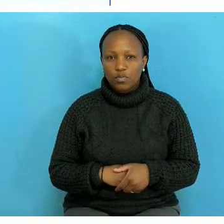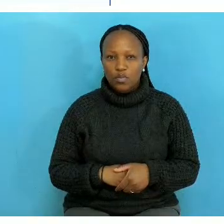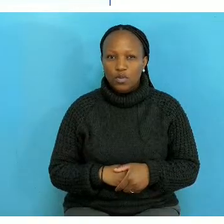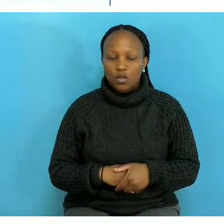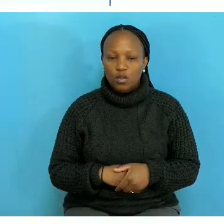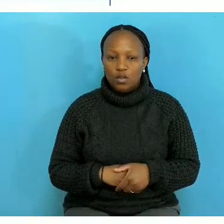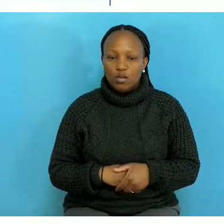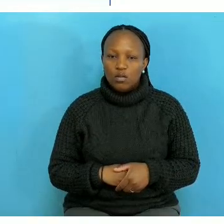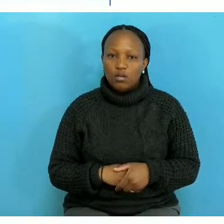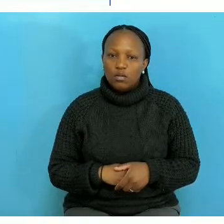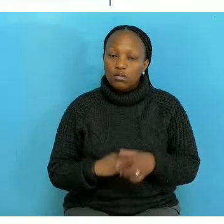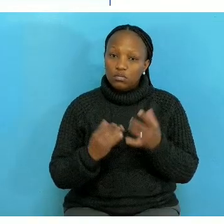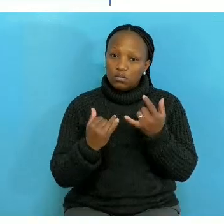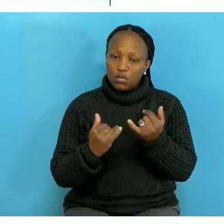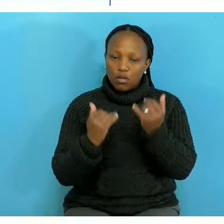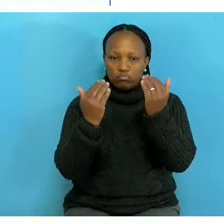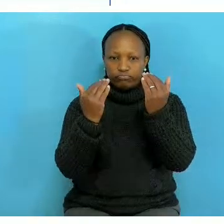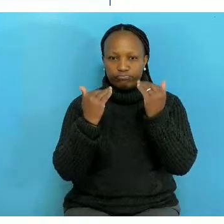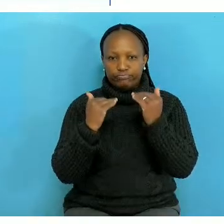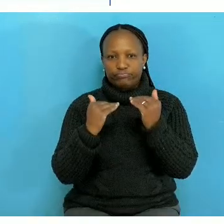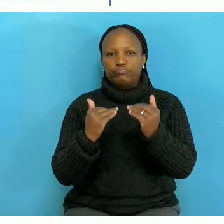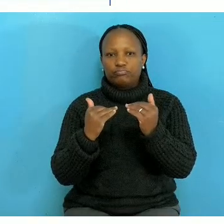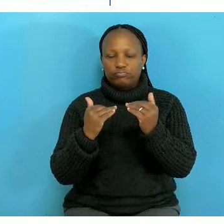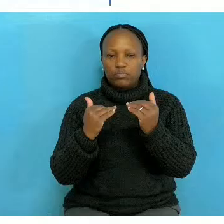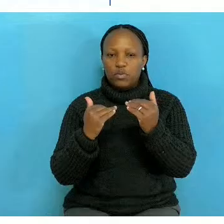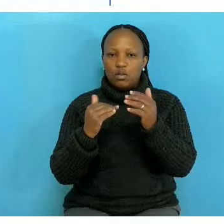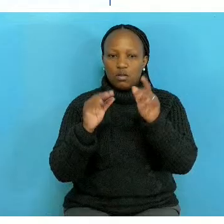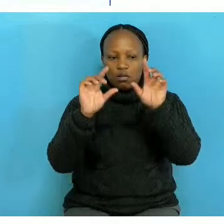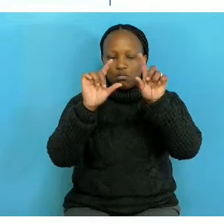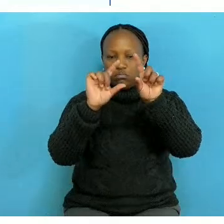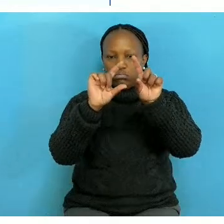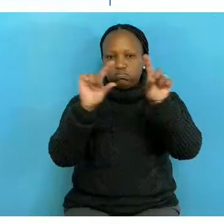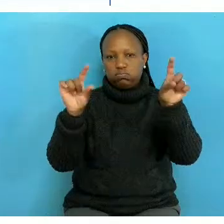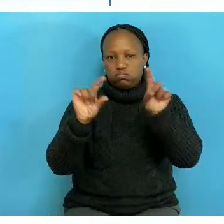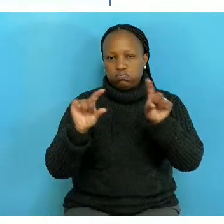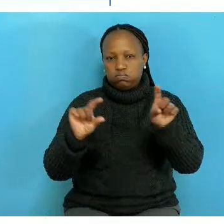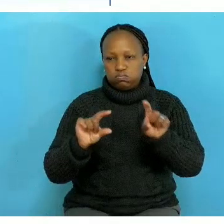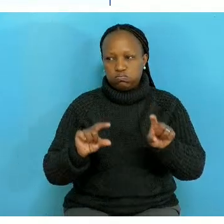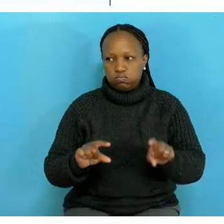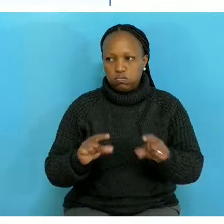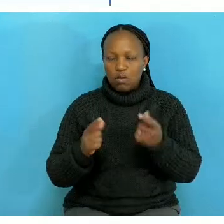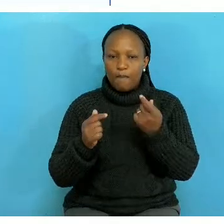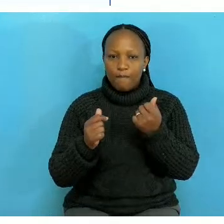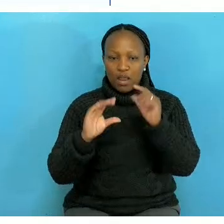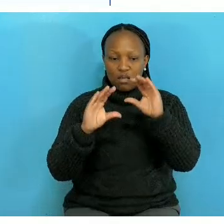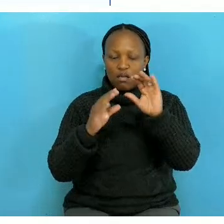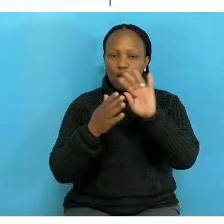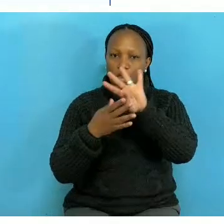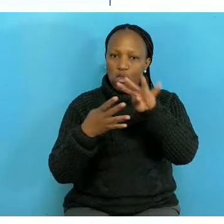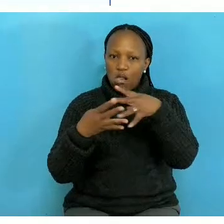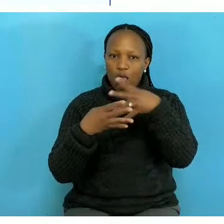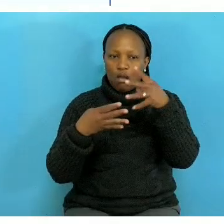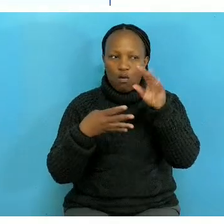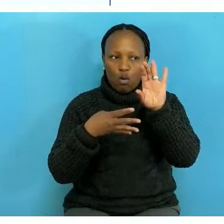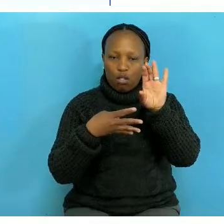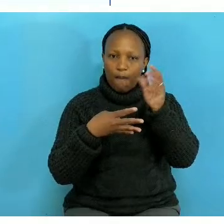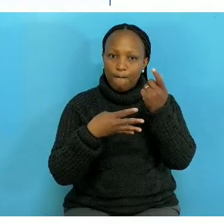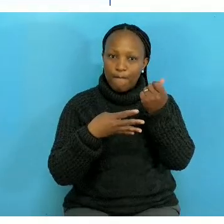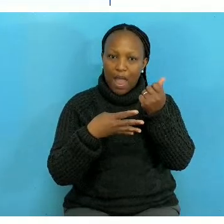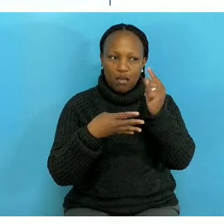Let us then move into the breakdown of the total allocation to the entities.